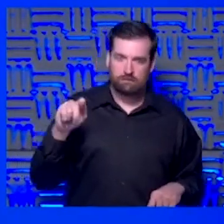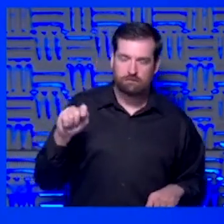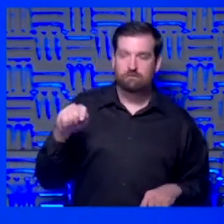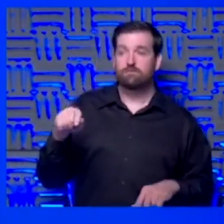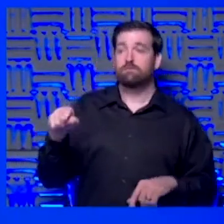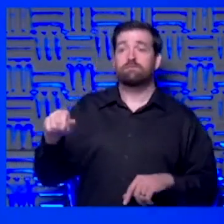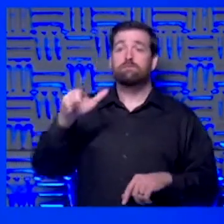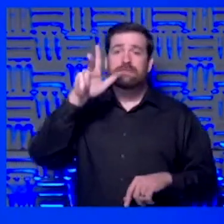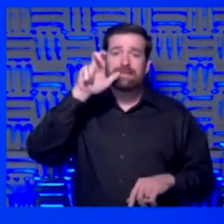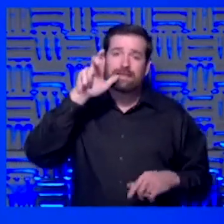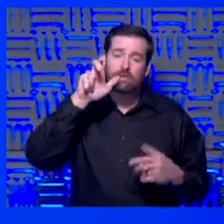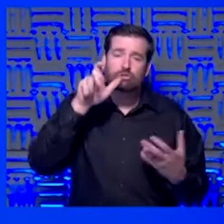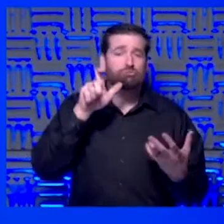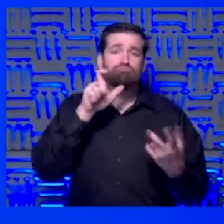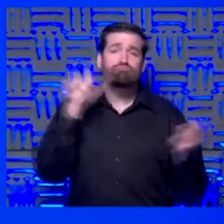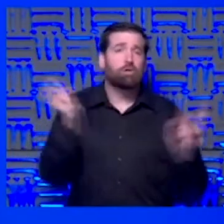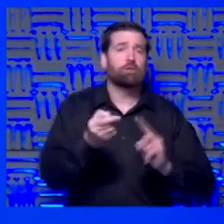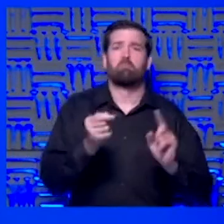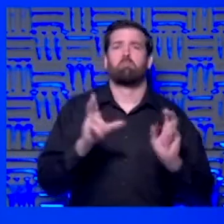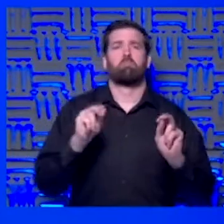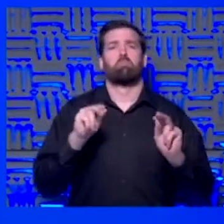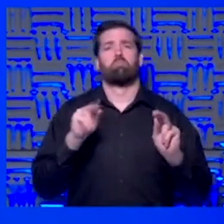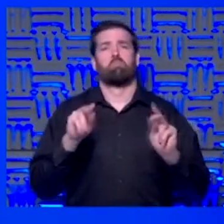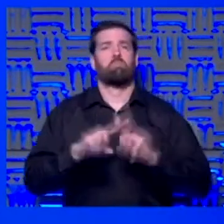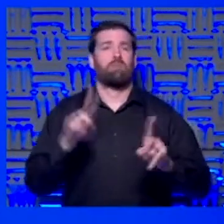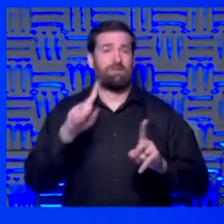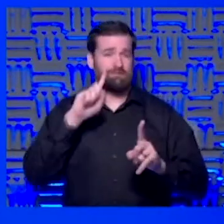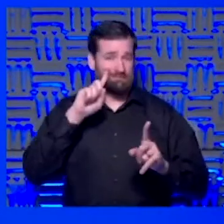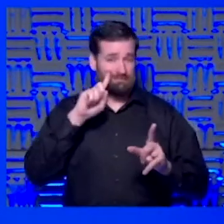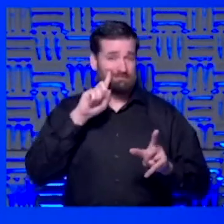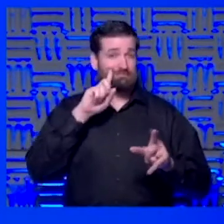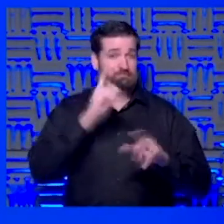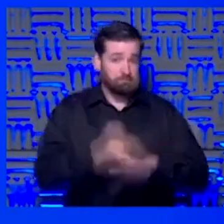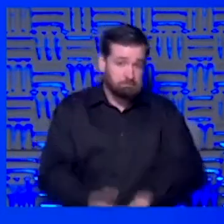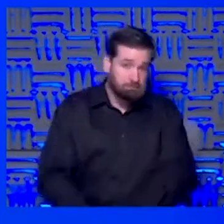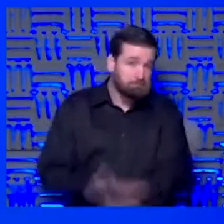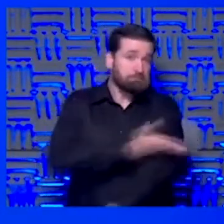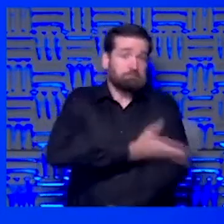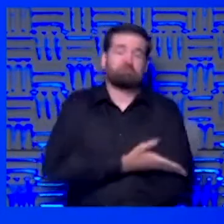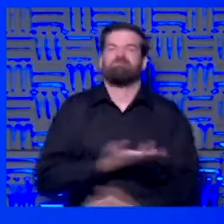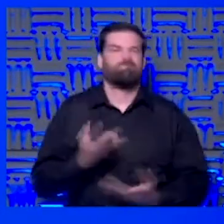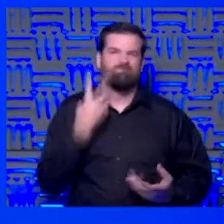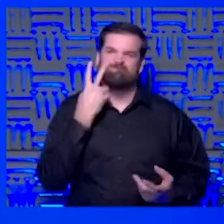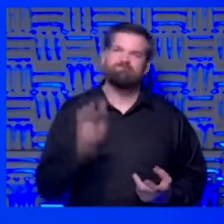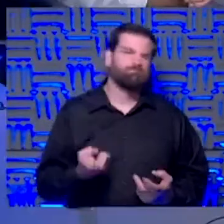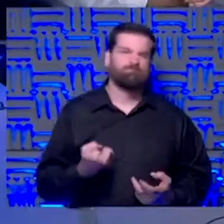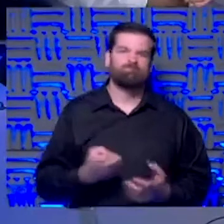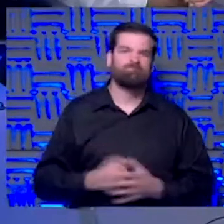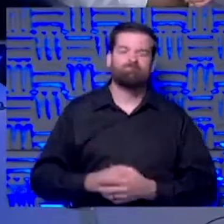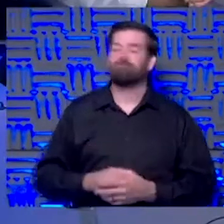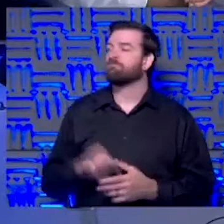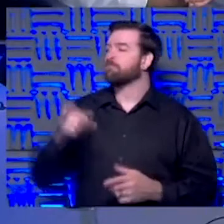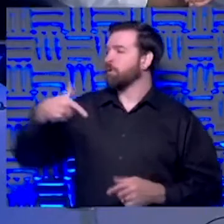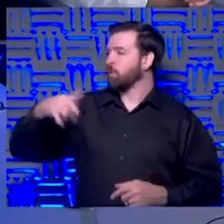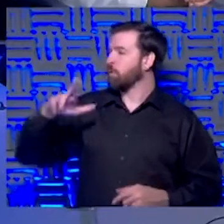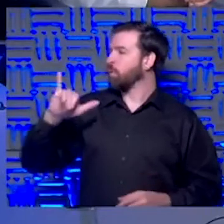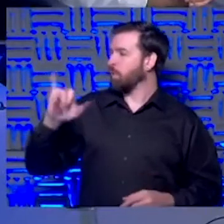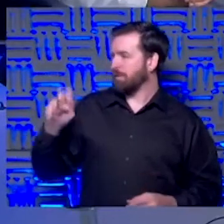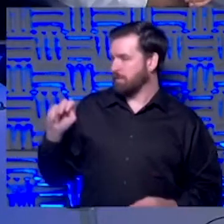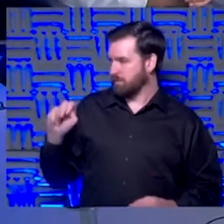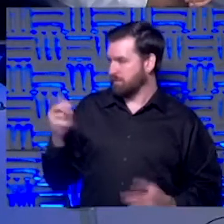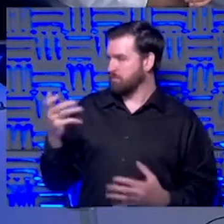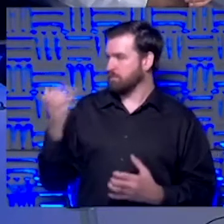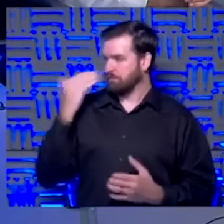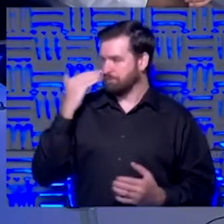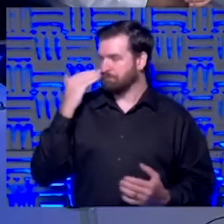probably won't do any harm, but I don't really anticipate they're going to be showing much benefit. Quinn wants to